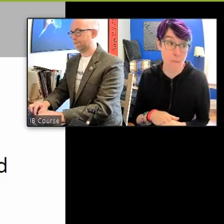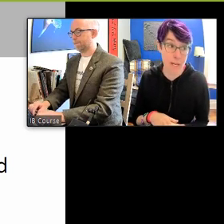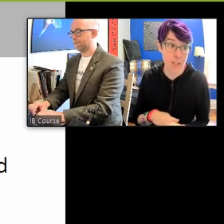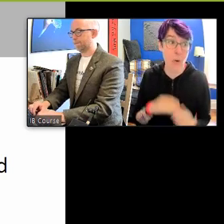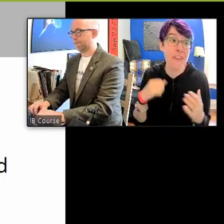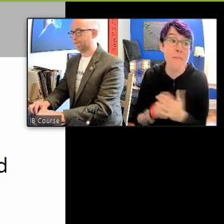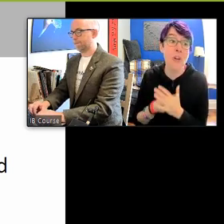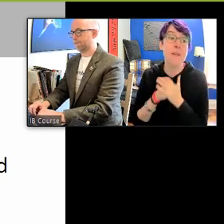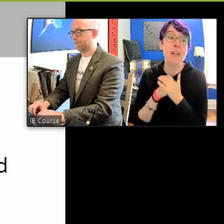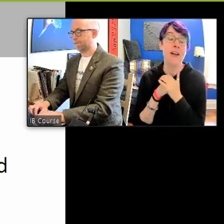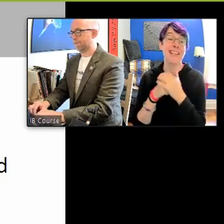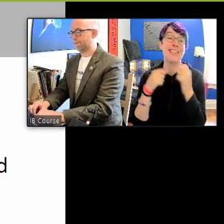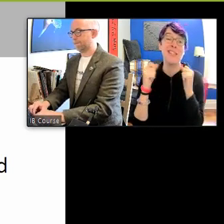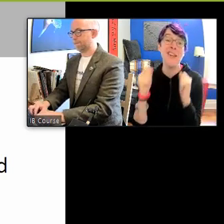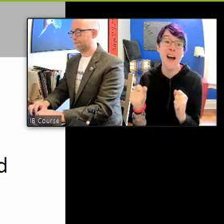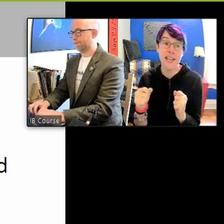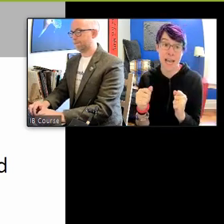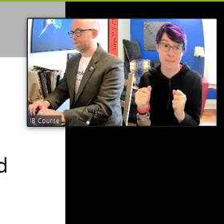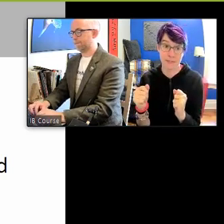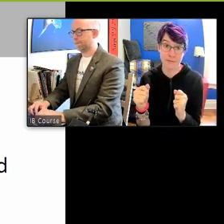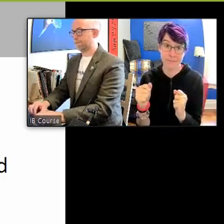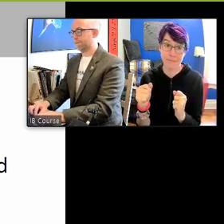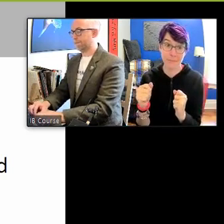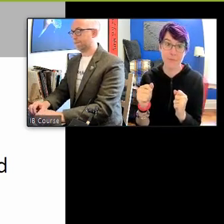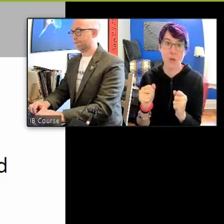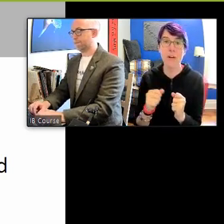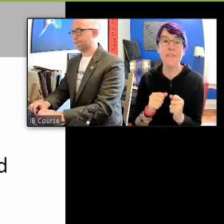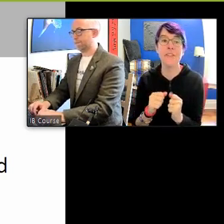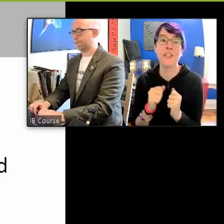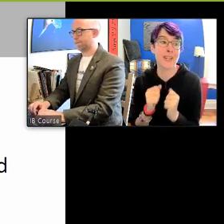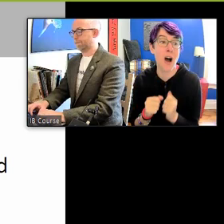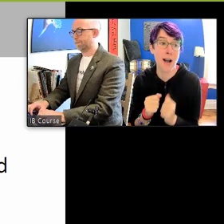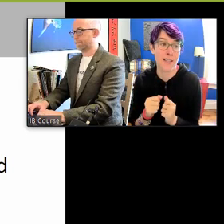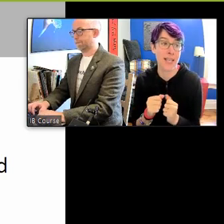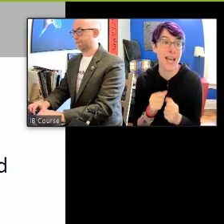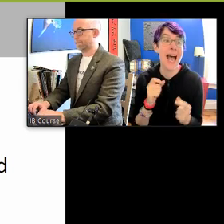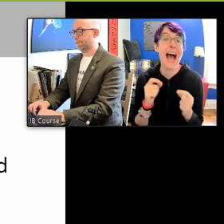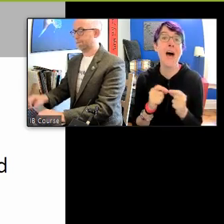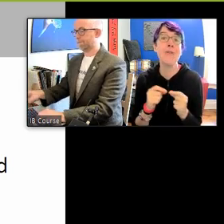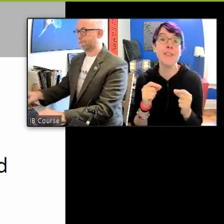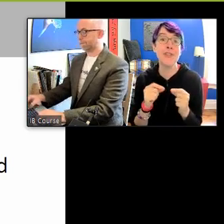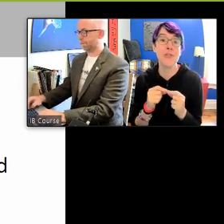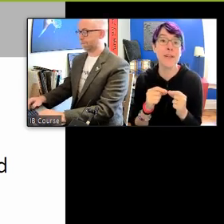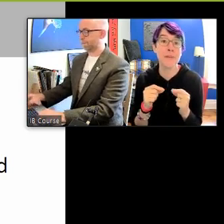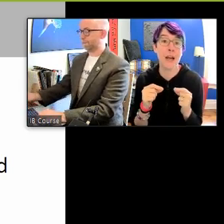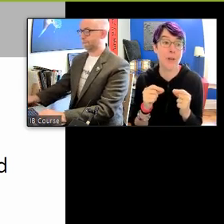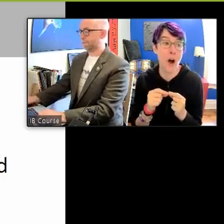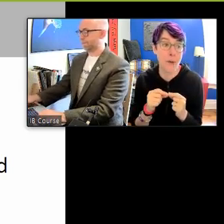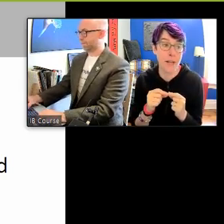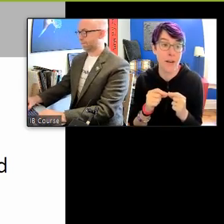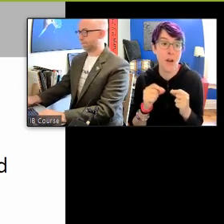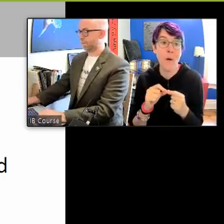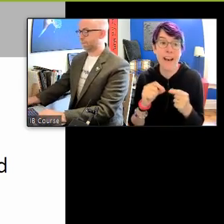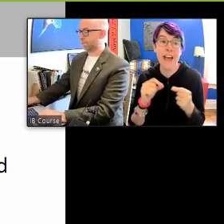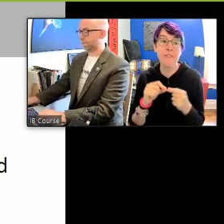that moment. So if hemoglobin loss is not adaptive, or even if it's just costly, how could the trait become